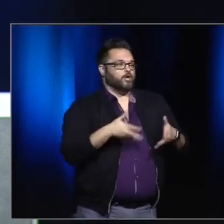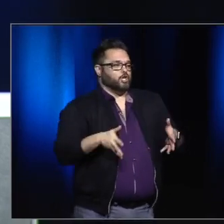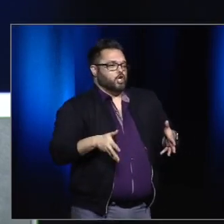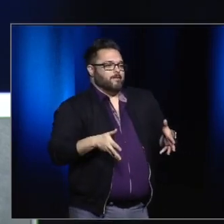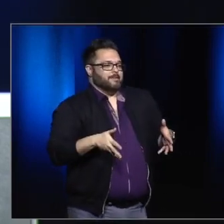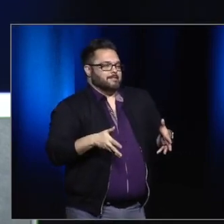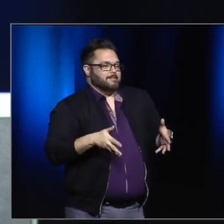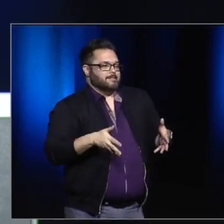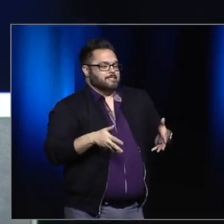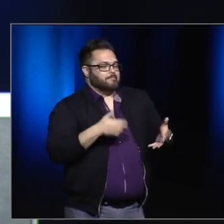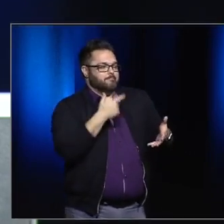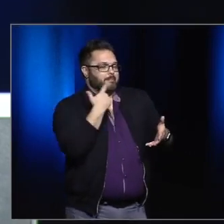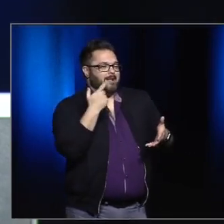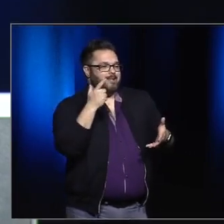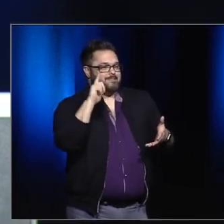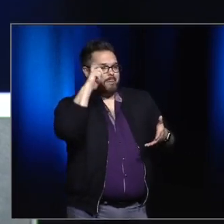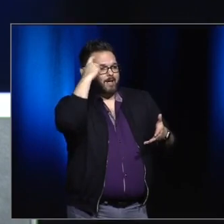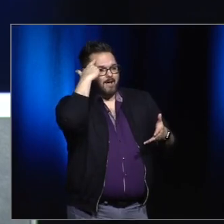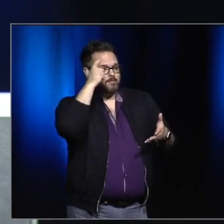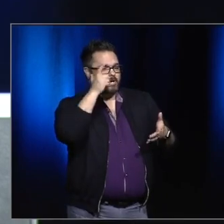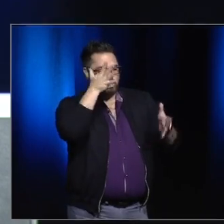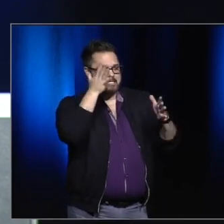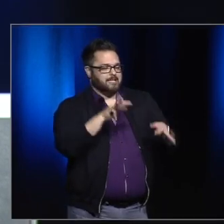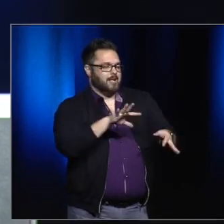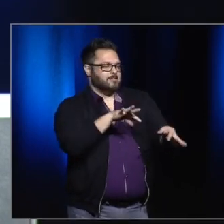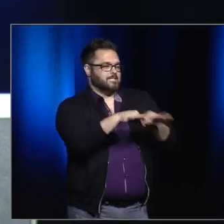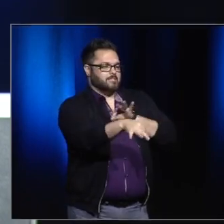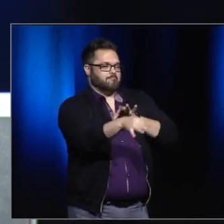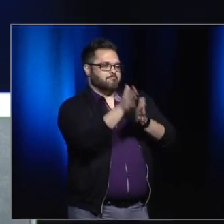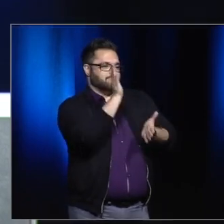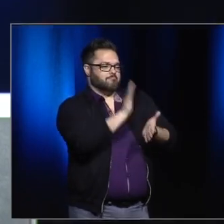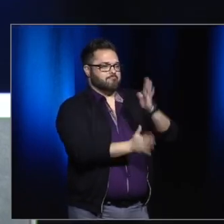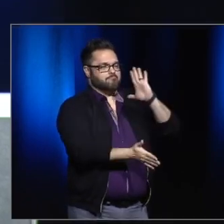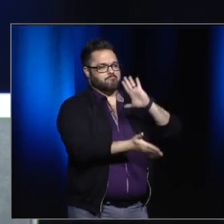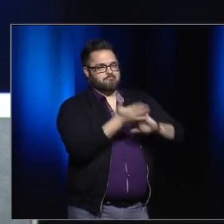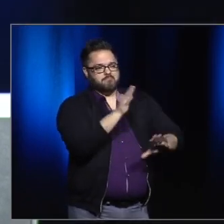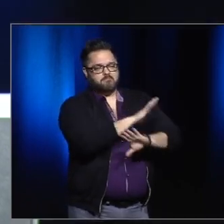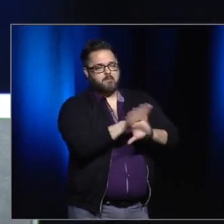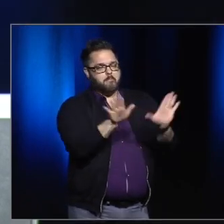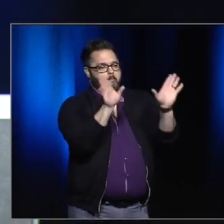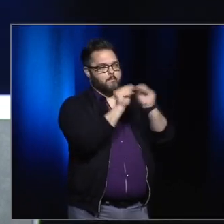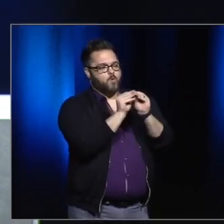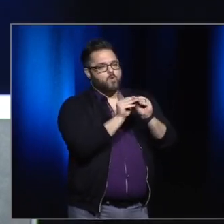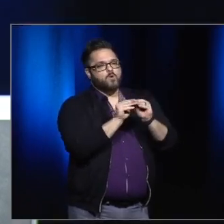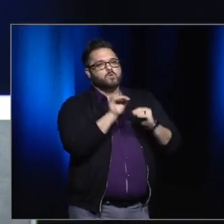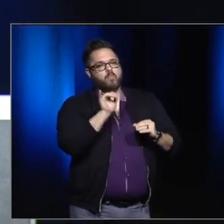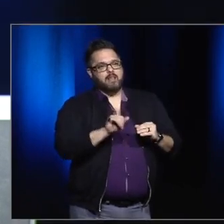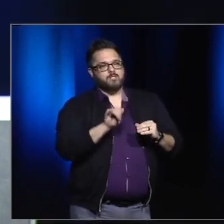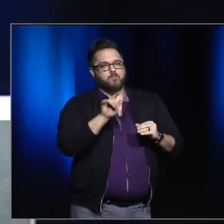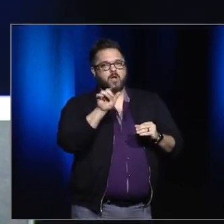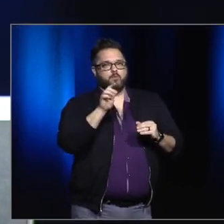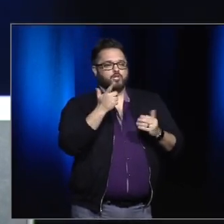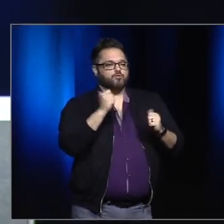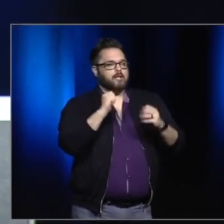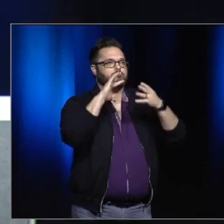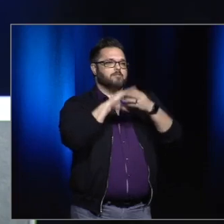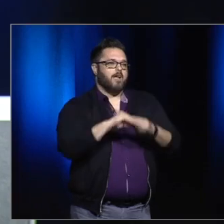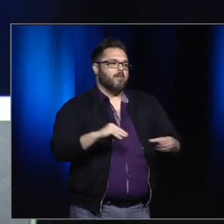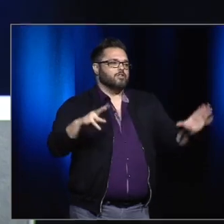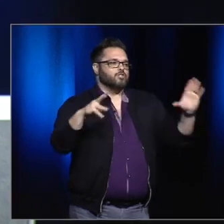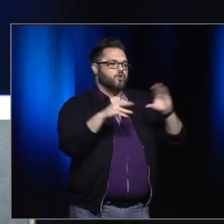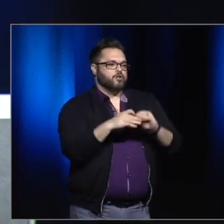and they could just undo all of this. So we go back to square one, and that's why capturing hearts and minds is so critical.